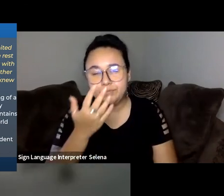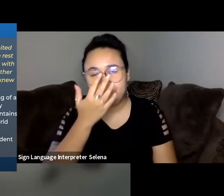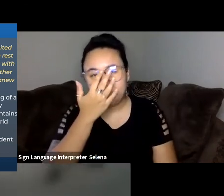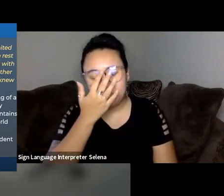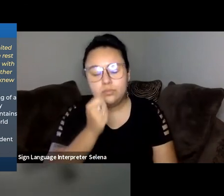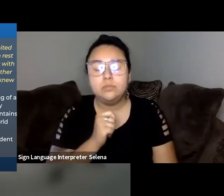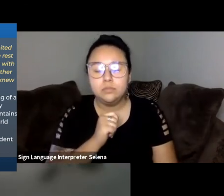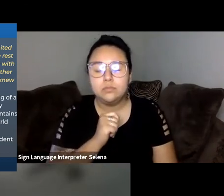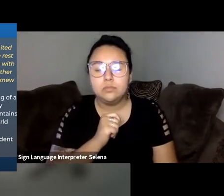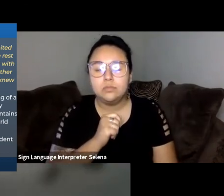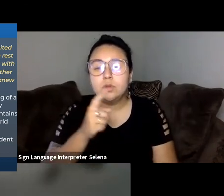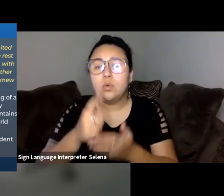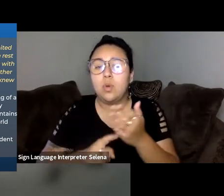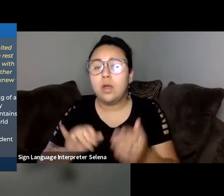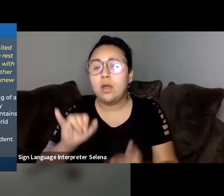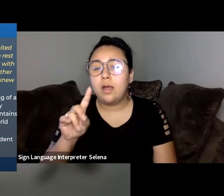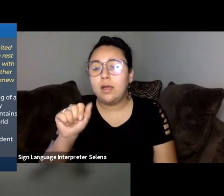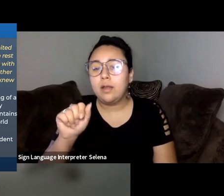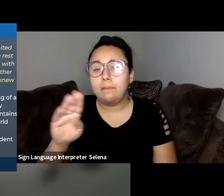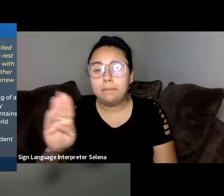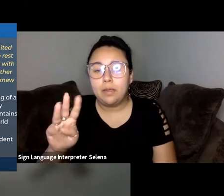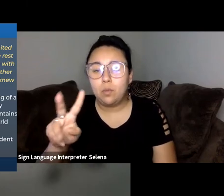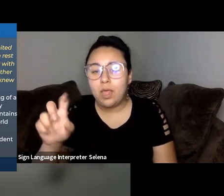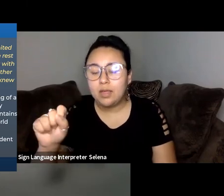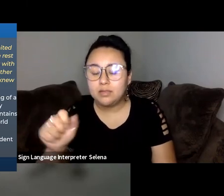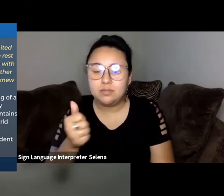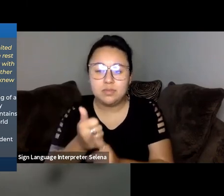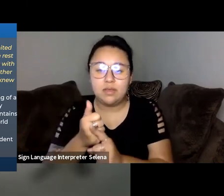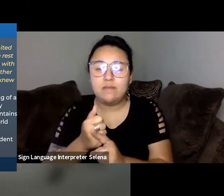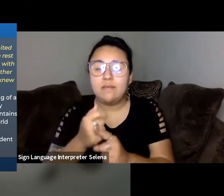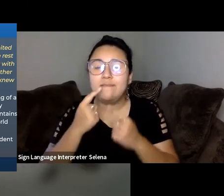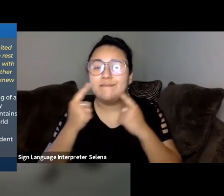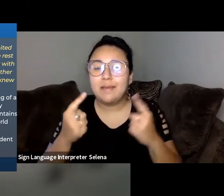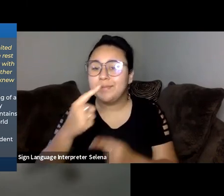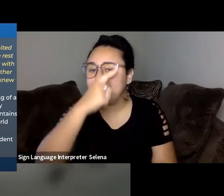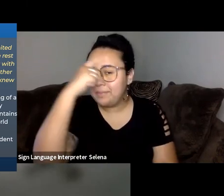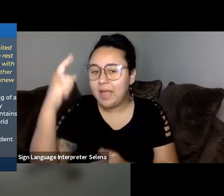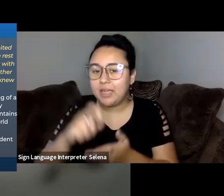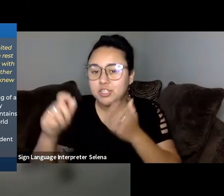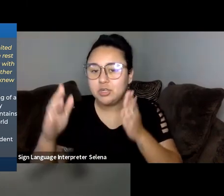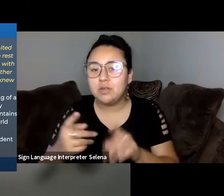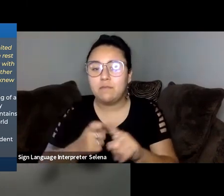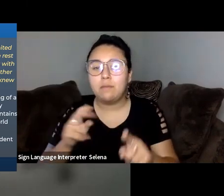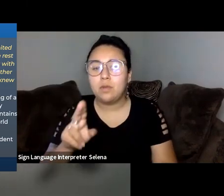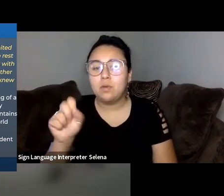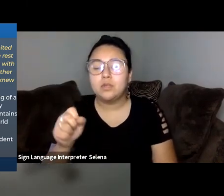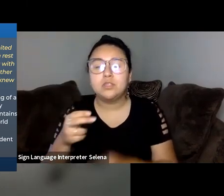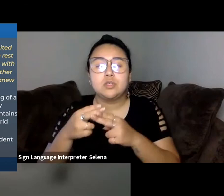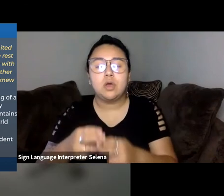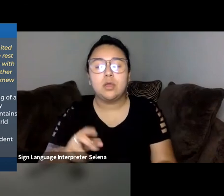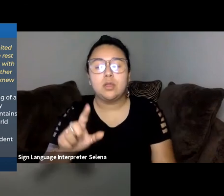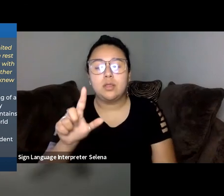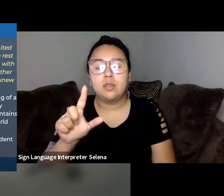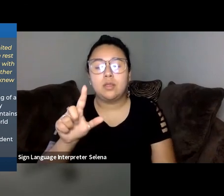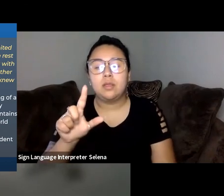to what Ida B. Wells, a famous Black journalist from the United States, called lynch law.